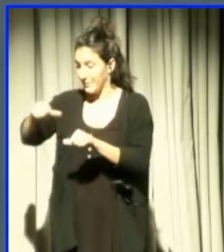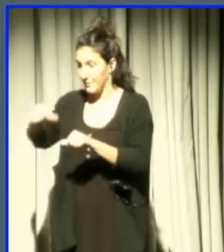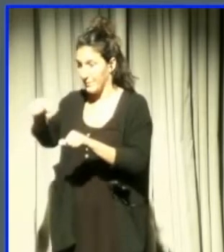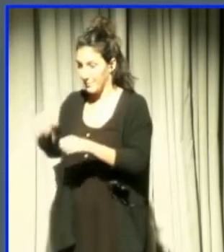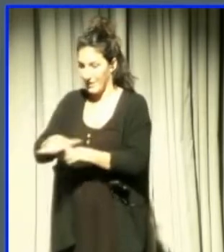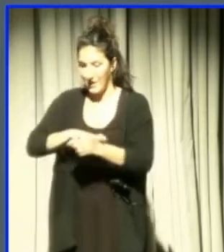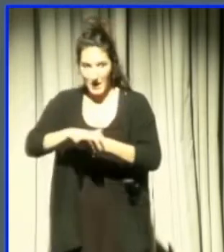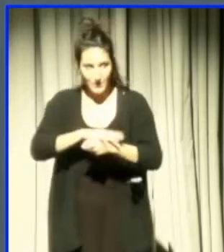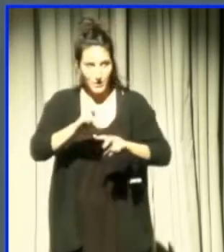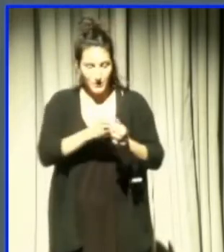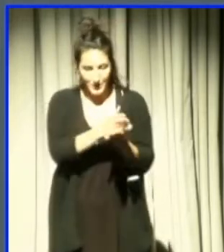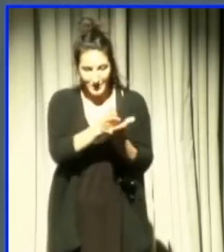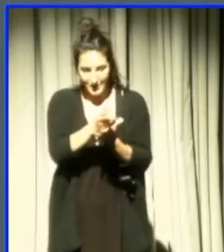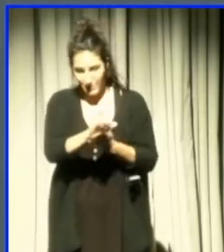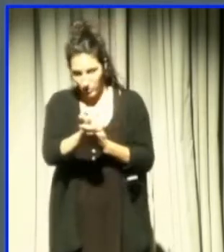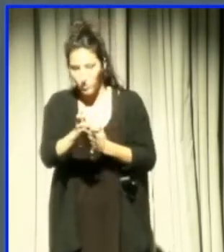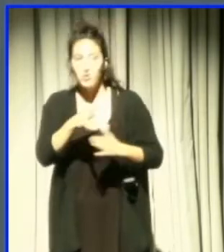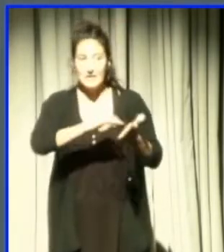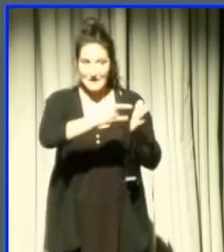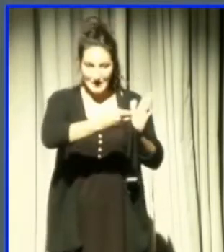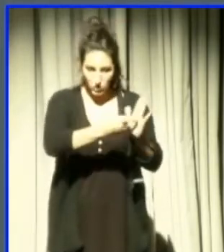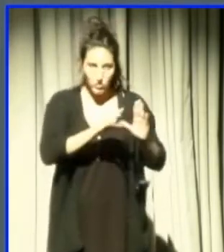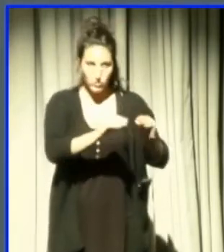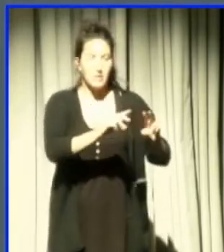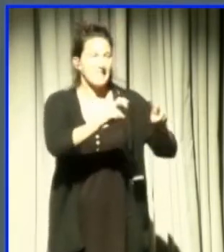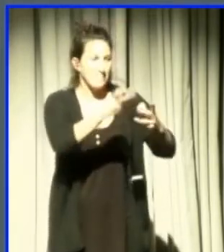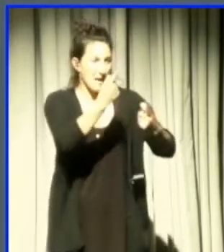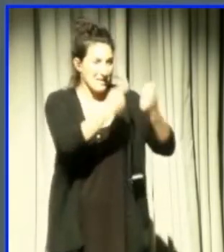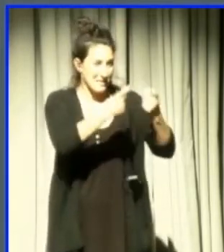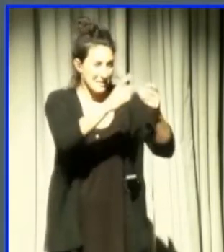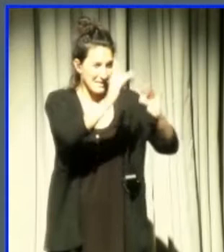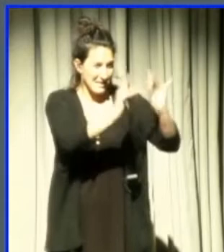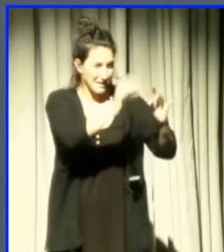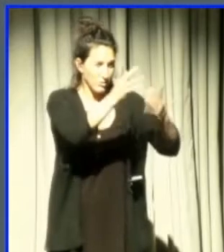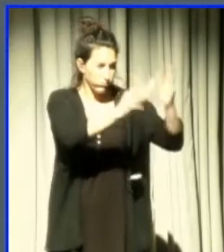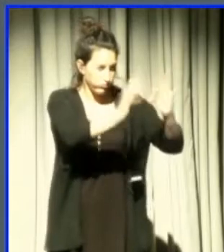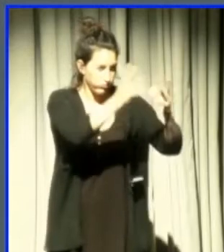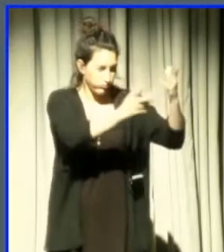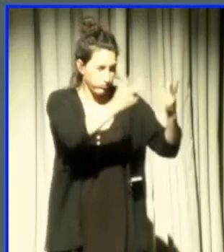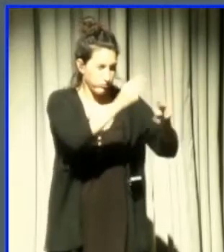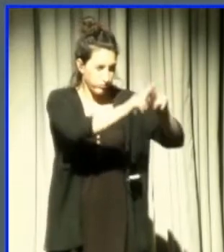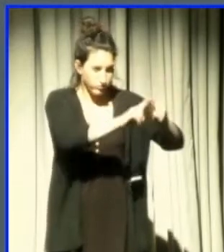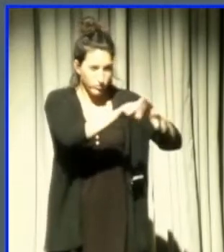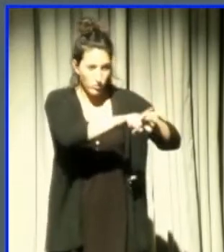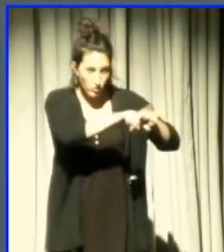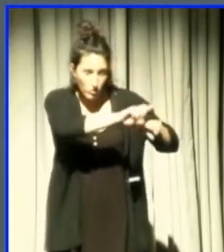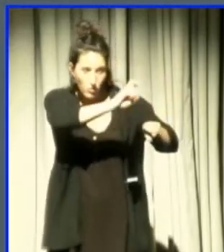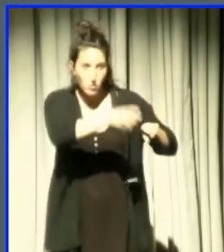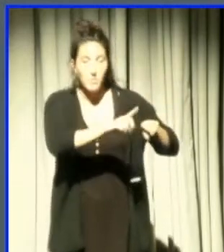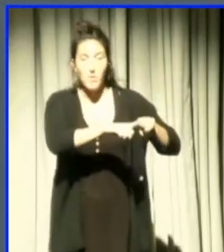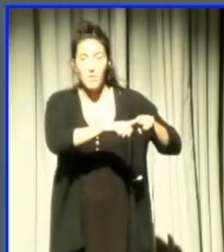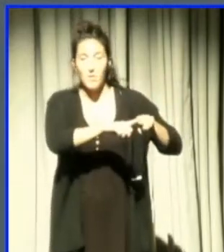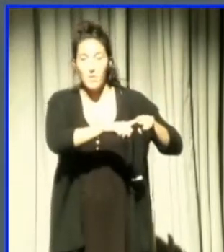data technology and AI as a way to understand better what